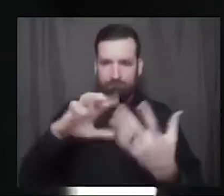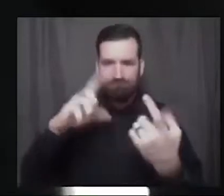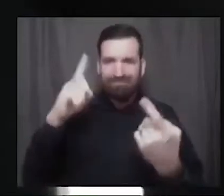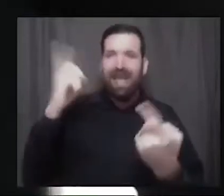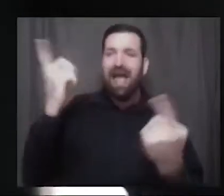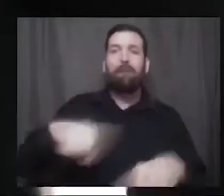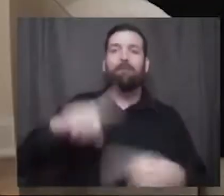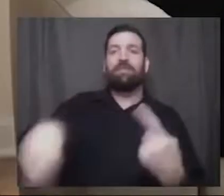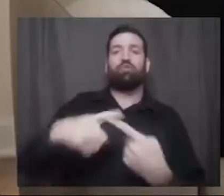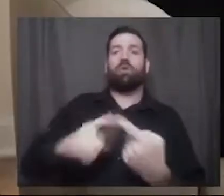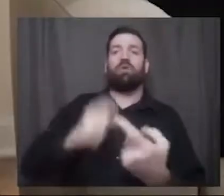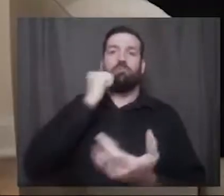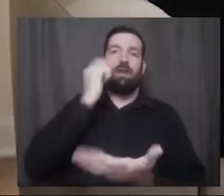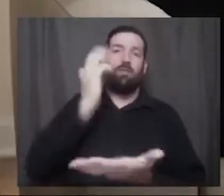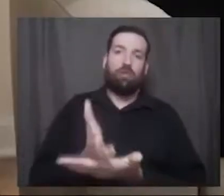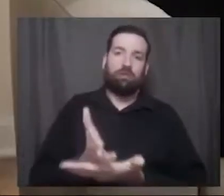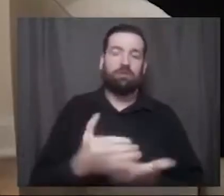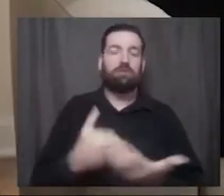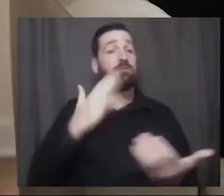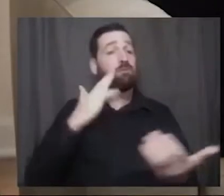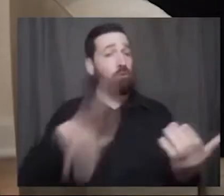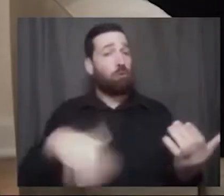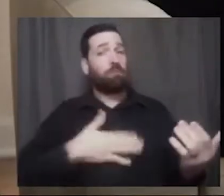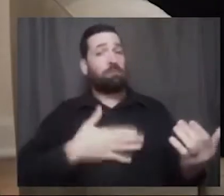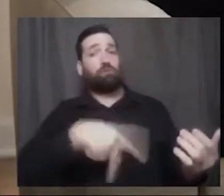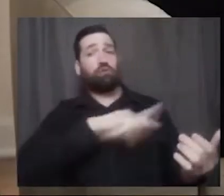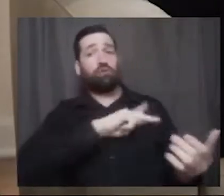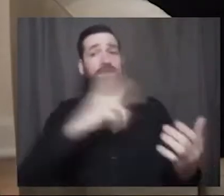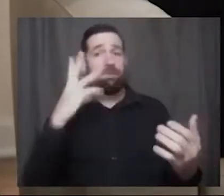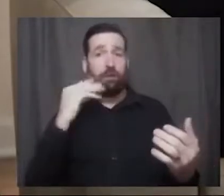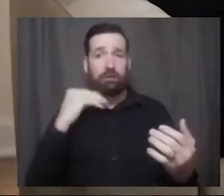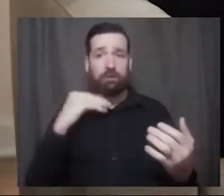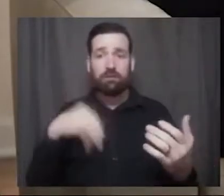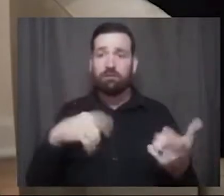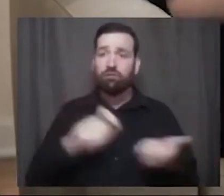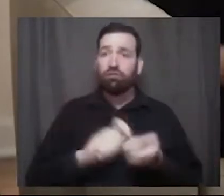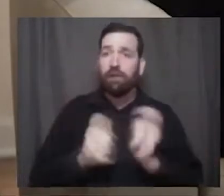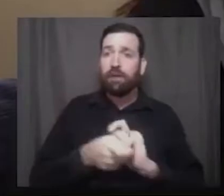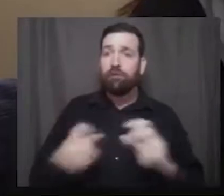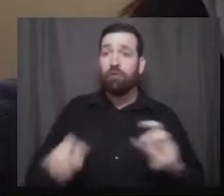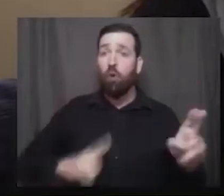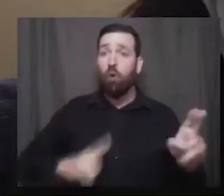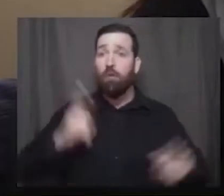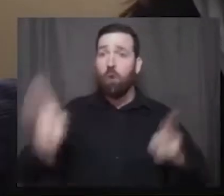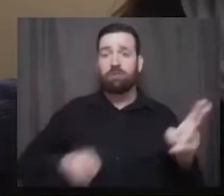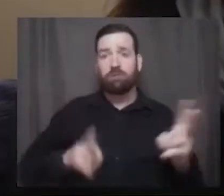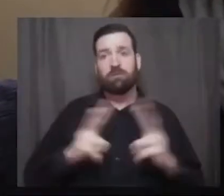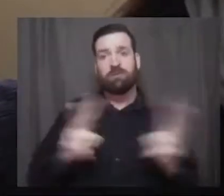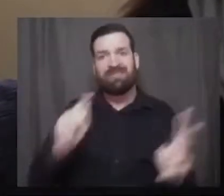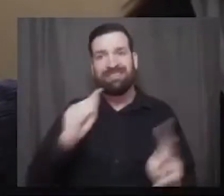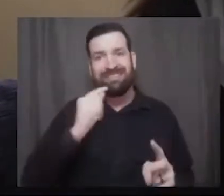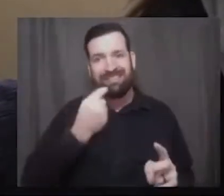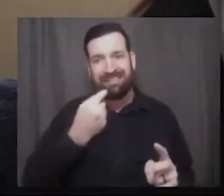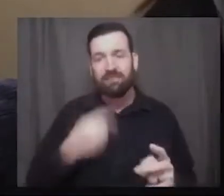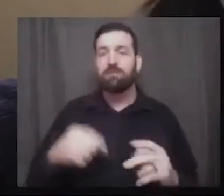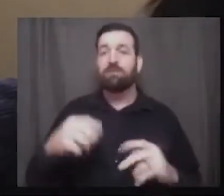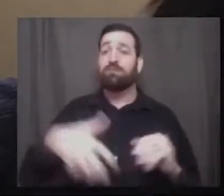do know that my personal experience with changes in hormones has been very drastic, whether it's been with pregnancy